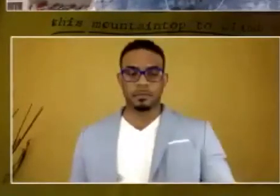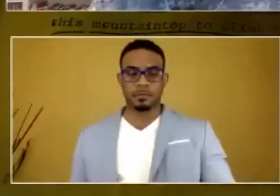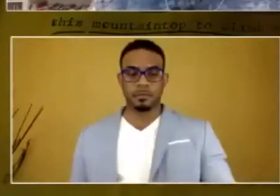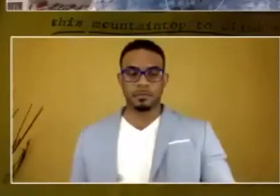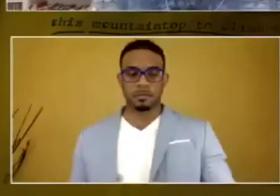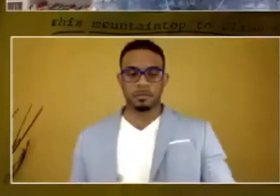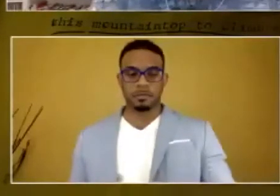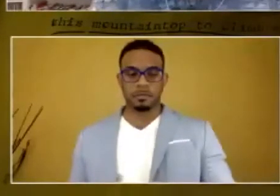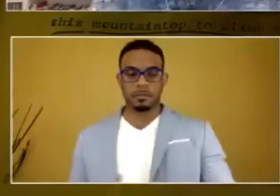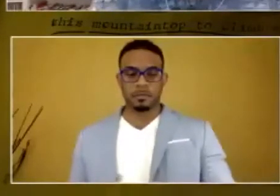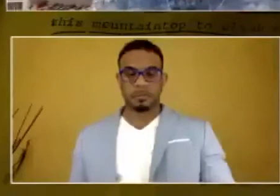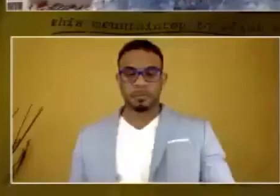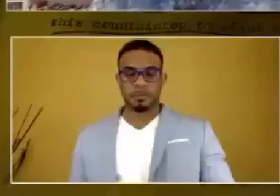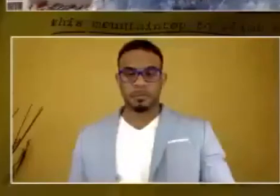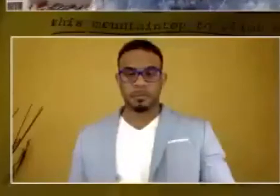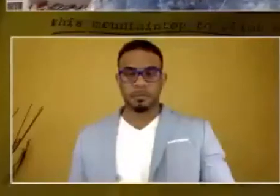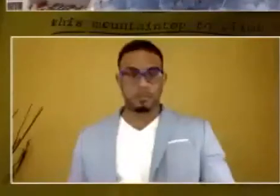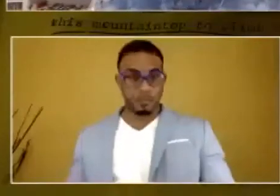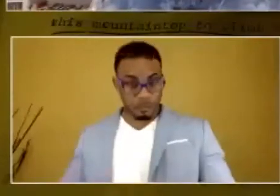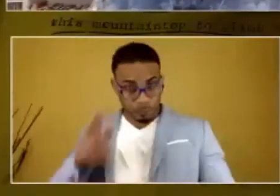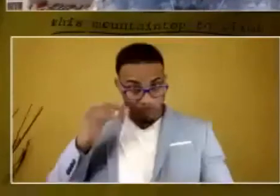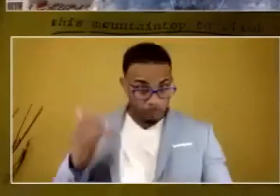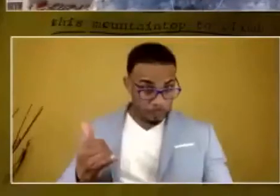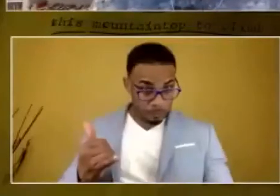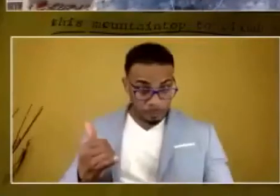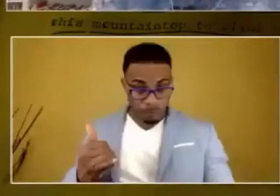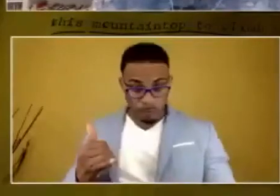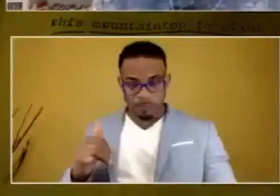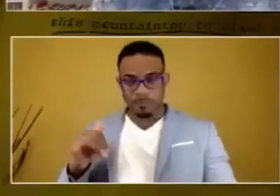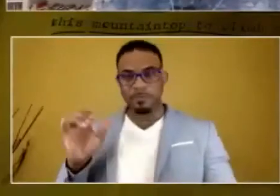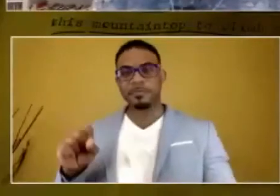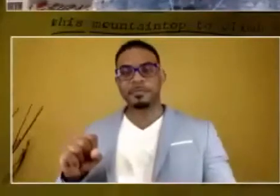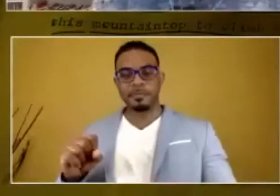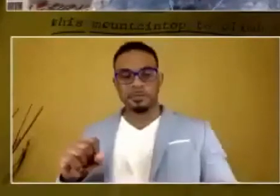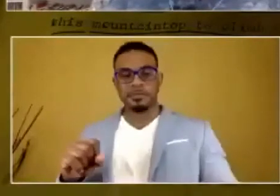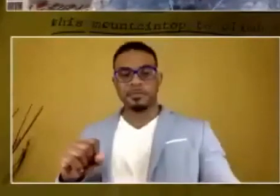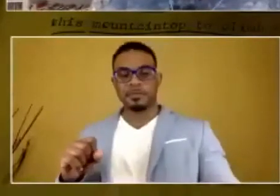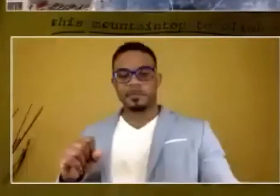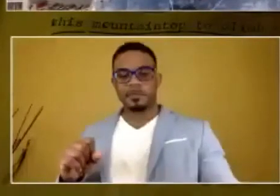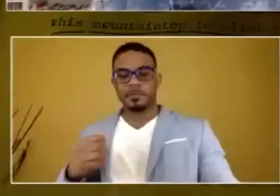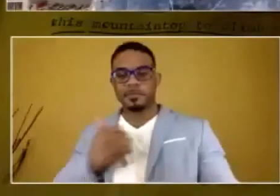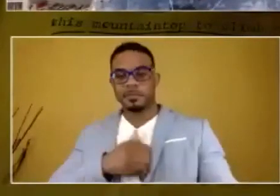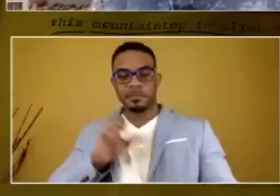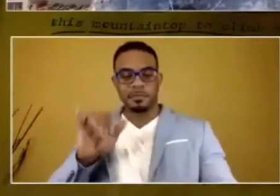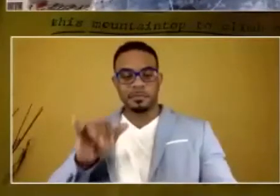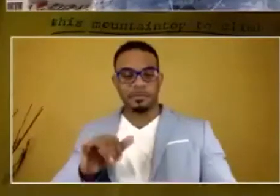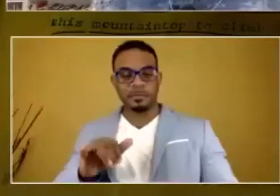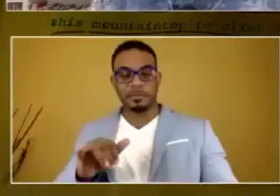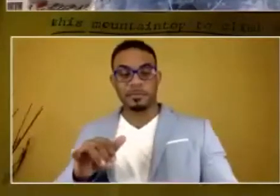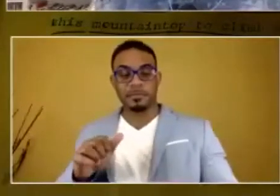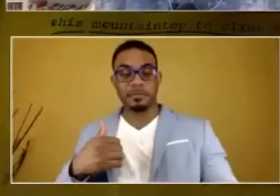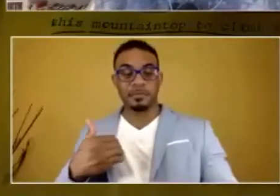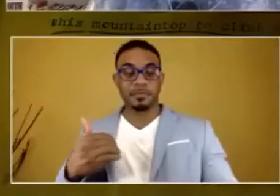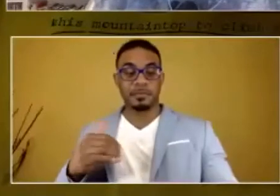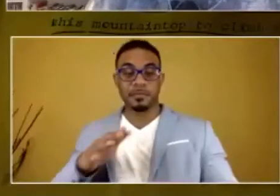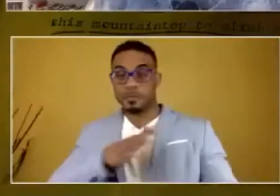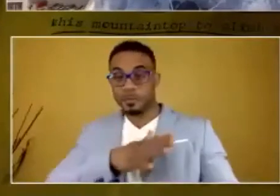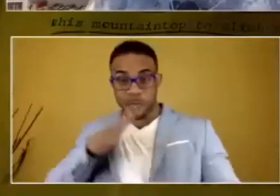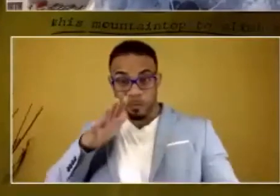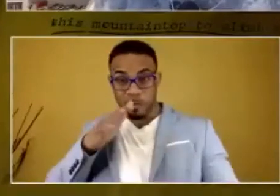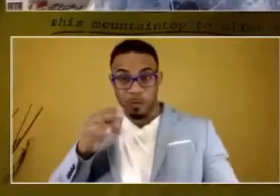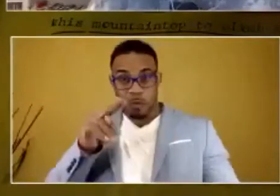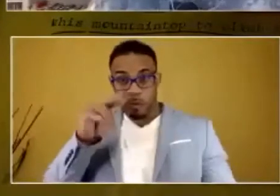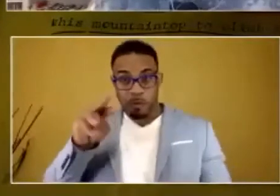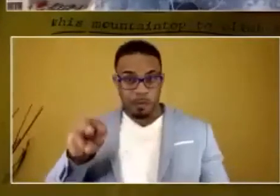Sir, can you hear me now? Yes. All right, sorry about that. I'm in rural New Mexico. This is